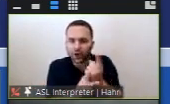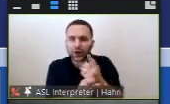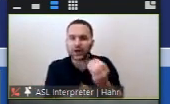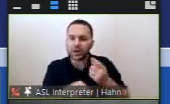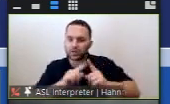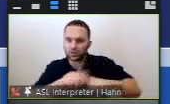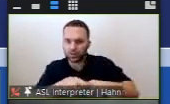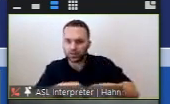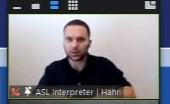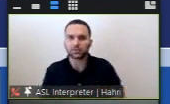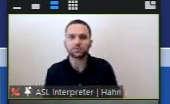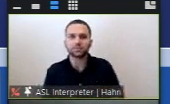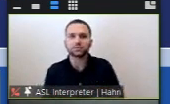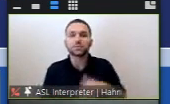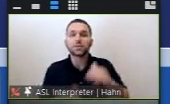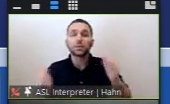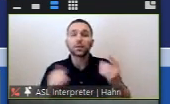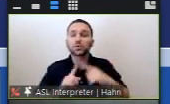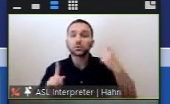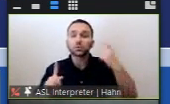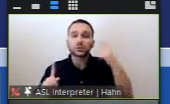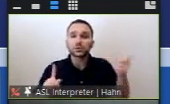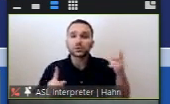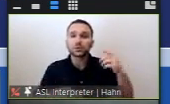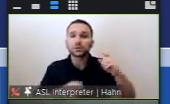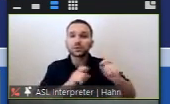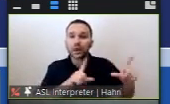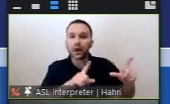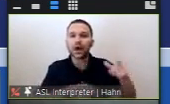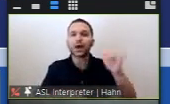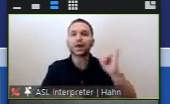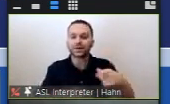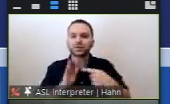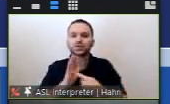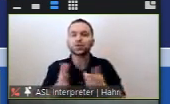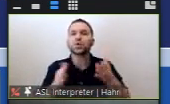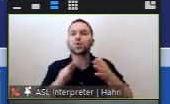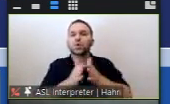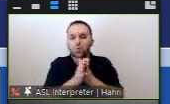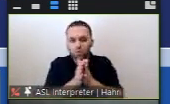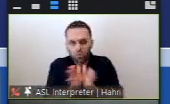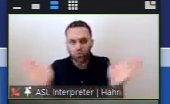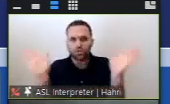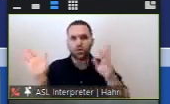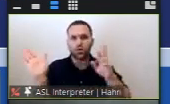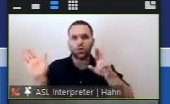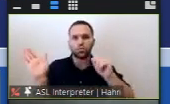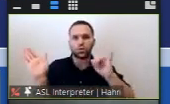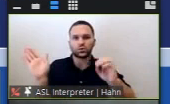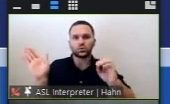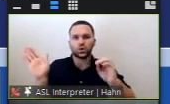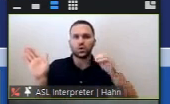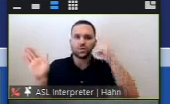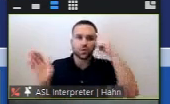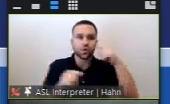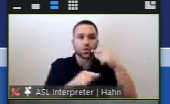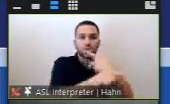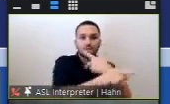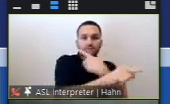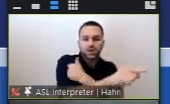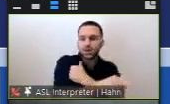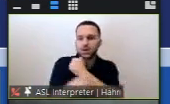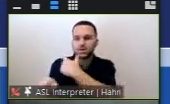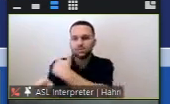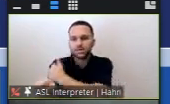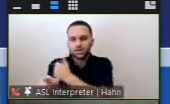last slide I showed you, this is showing you the overall ratio of unvaccinated versus vaccinated cases, hospitalizations that are occurring.